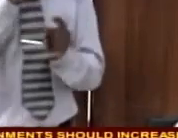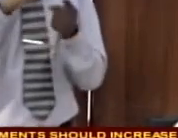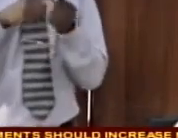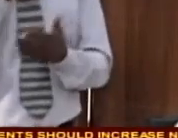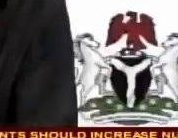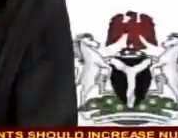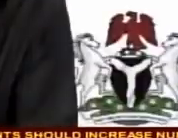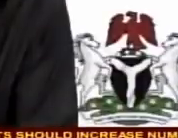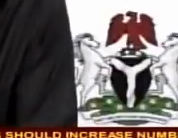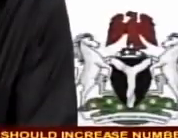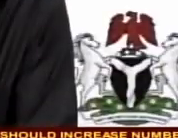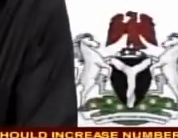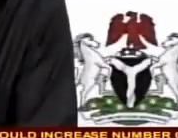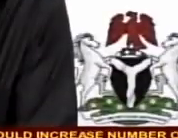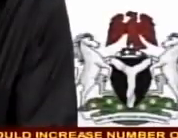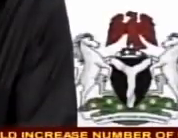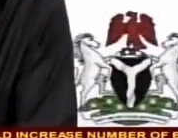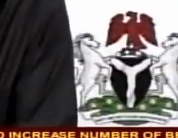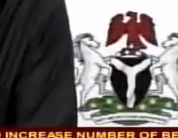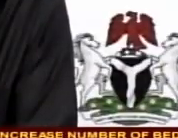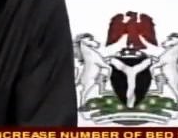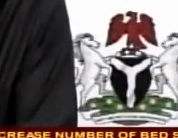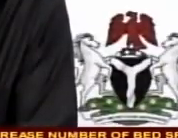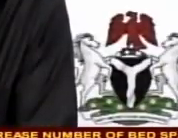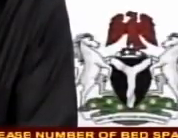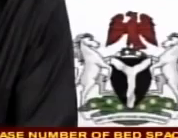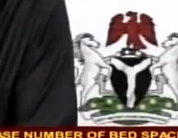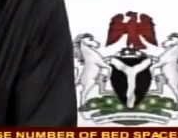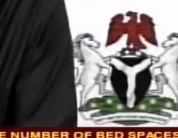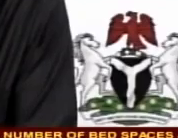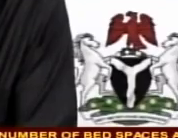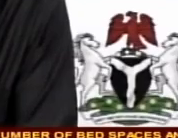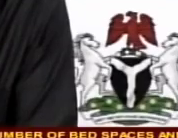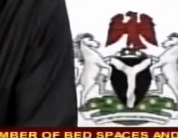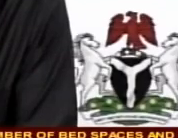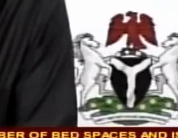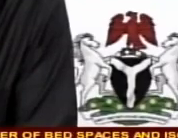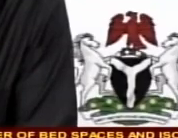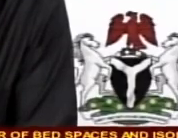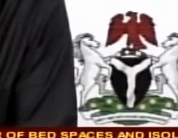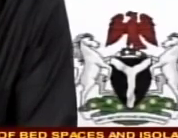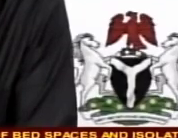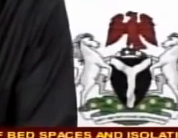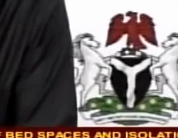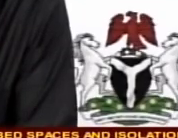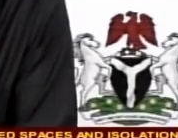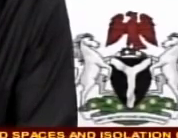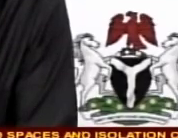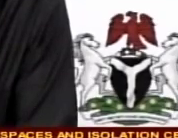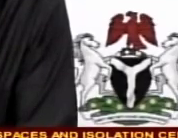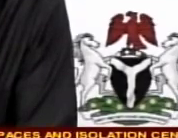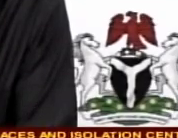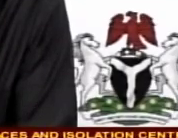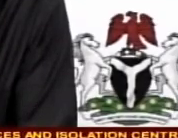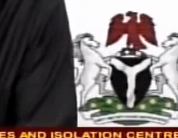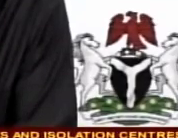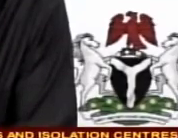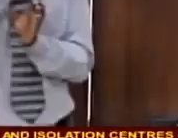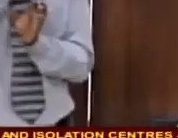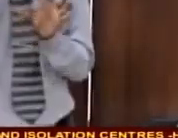said. The question is, are journalists and delivery vehicles of newspapers no more included in the list